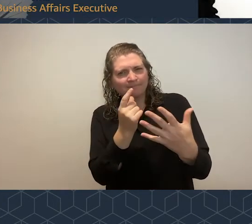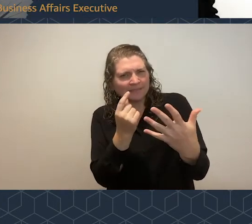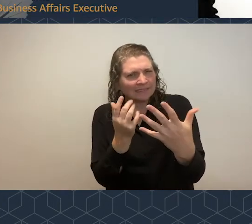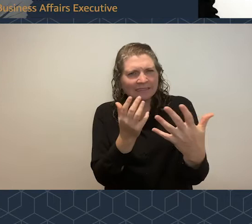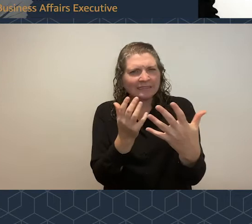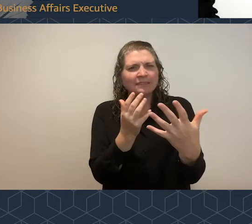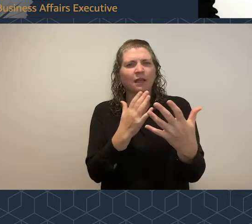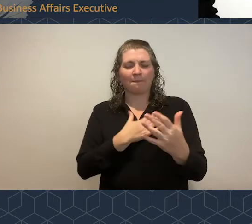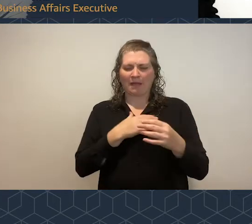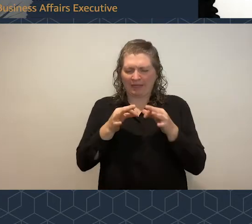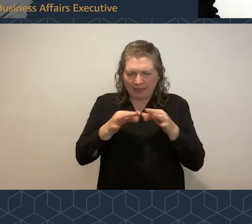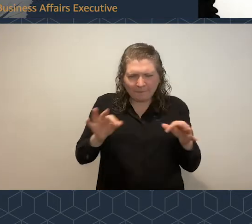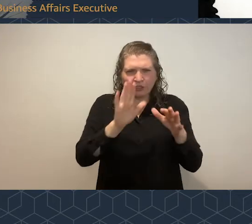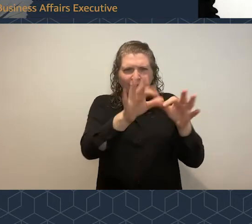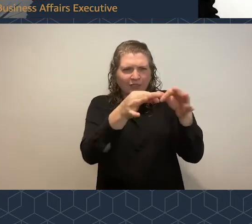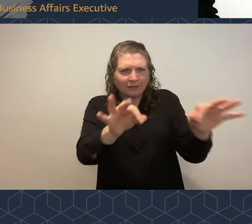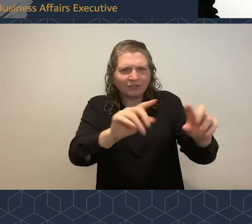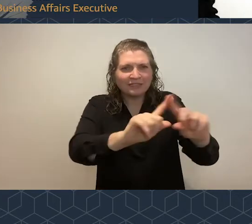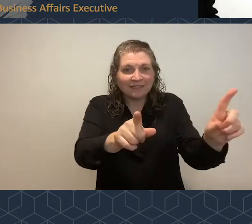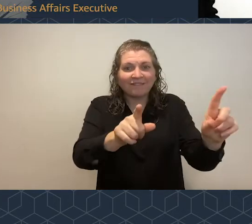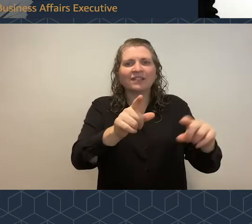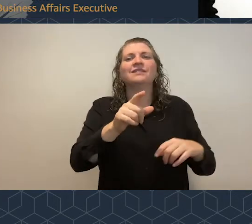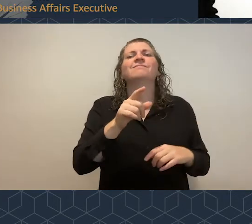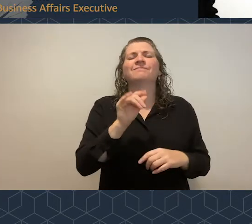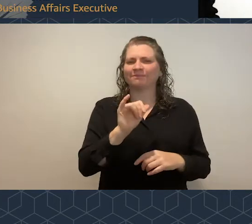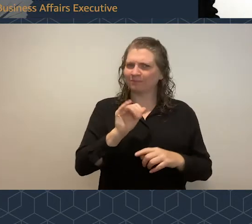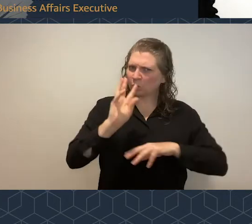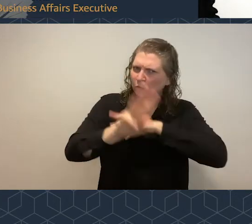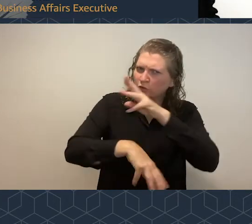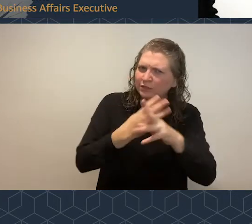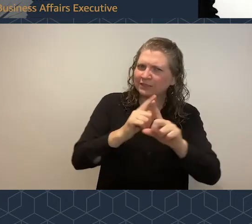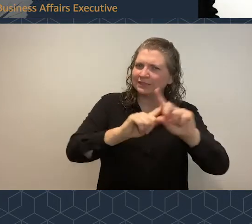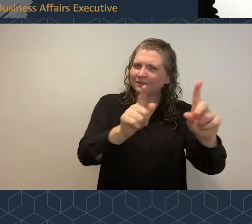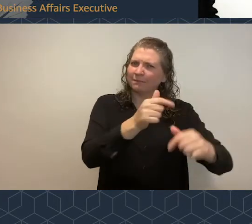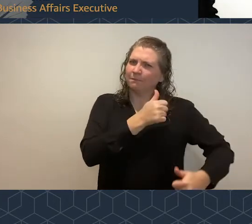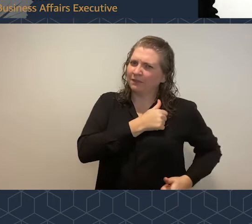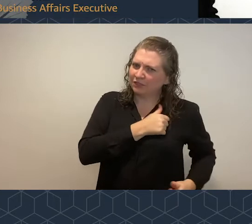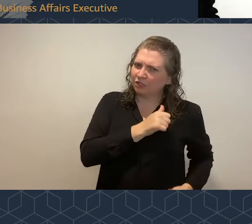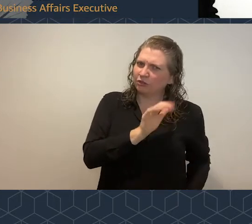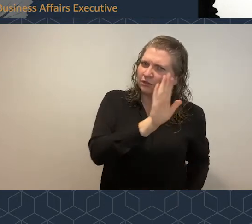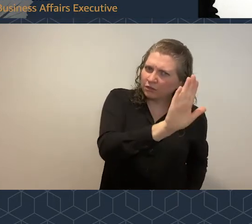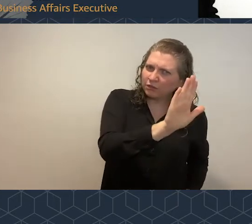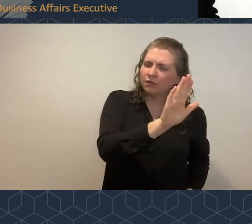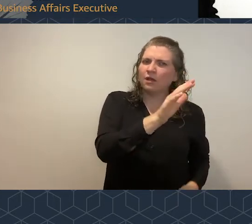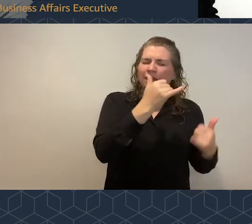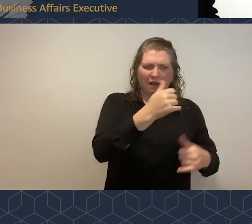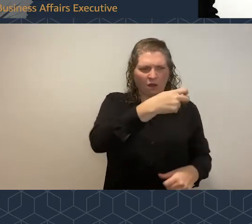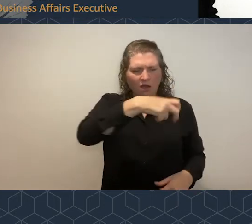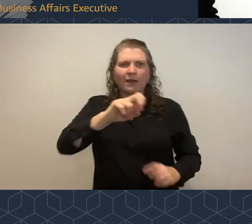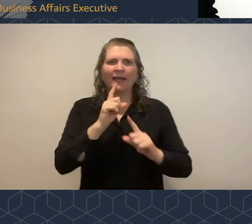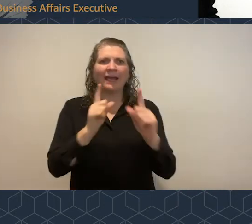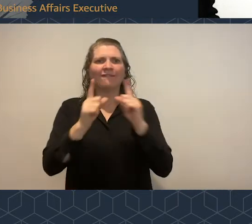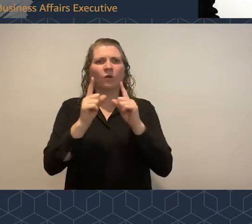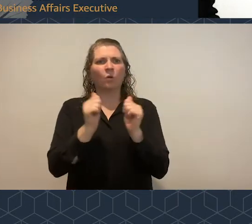to talk in civilian terms. And so we said, okay, what we need to do is actually ensure that when these folks